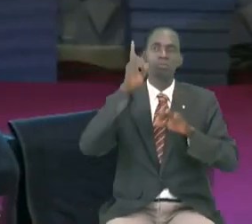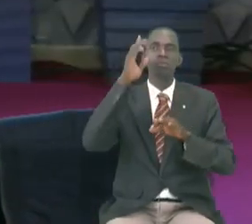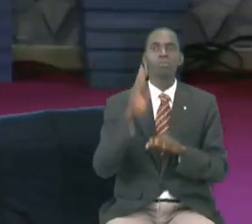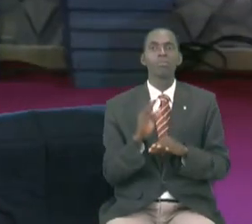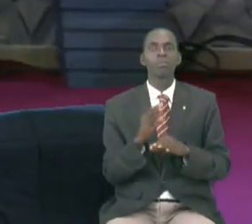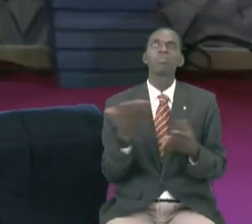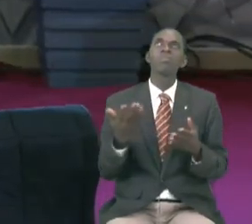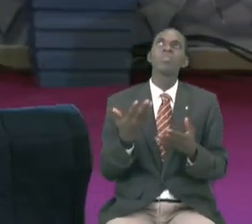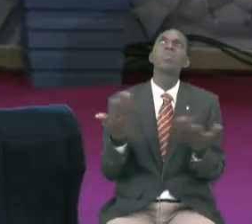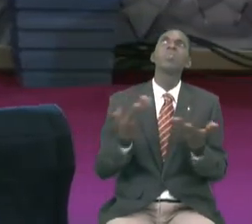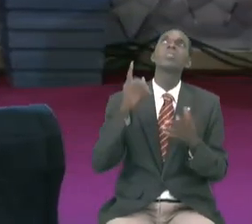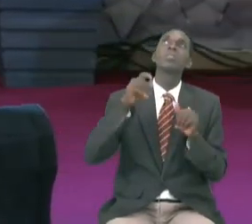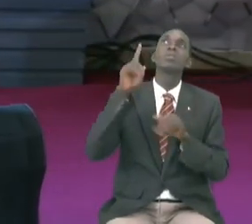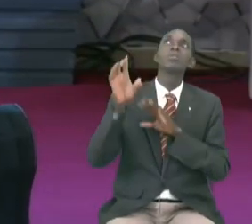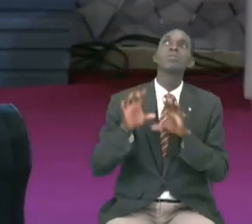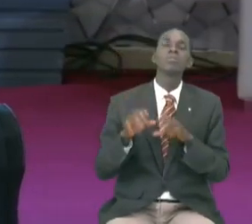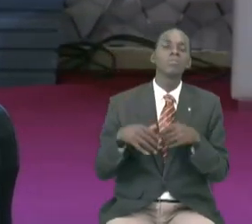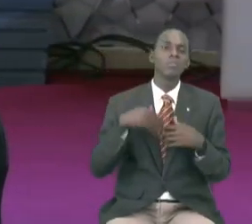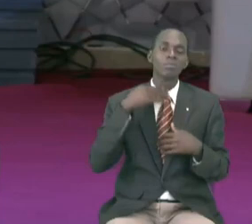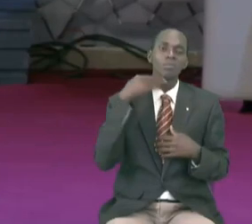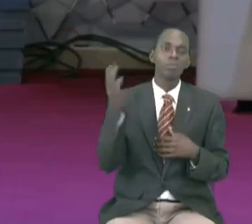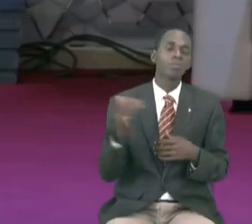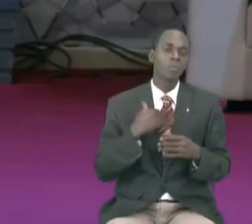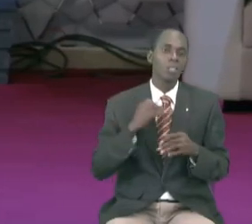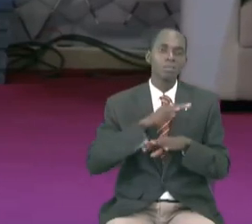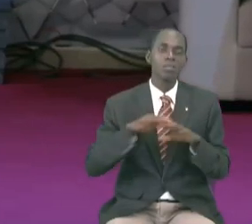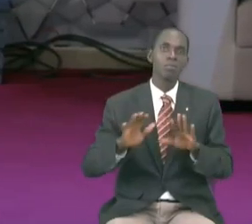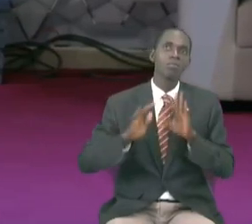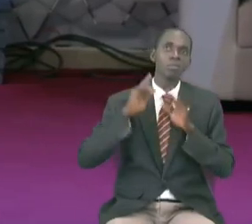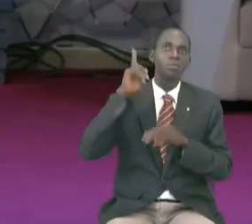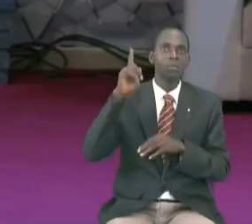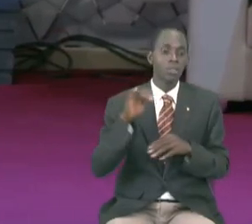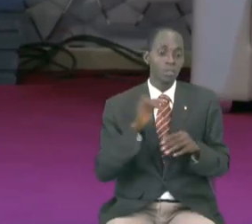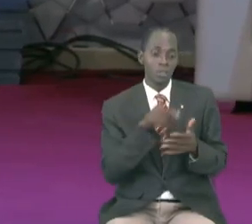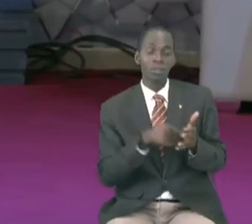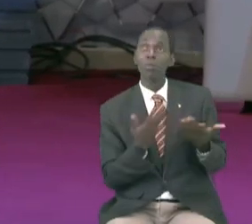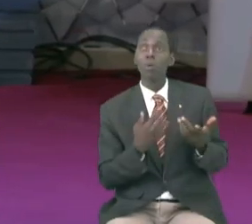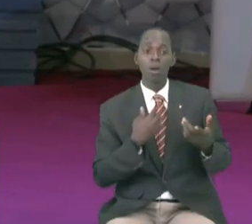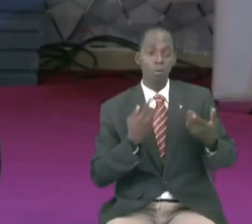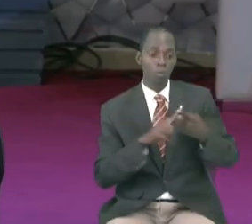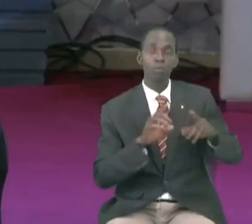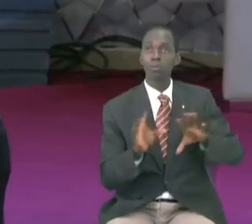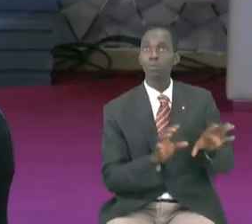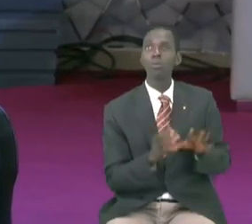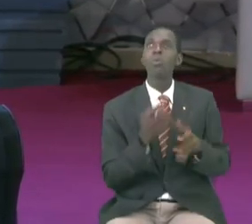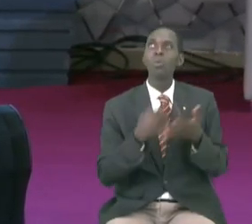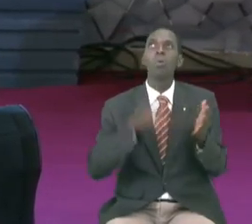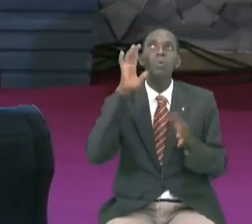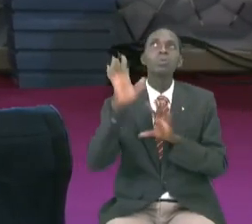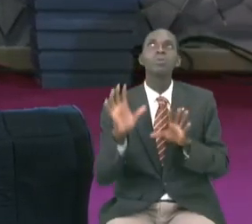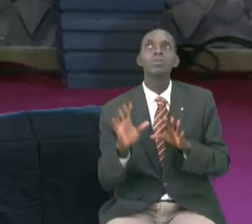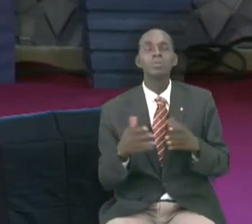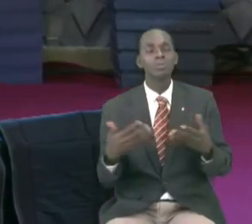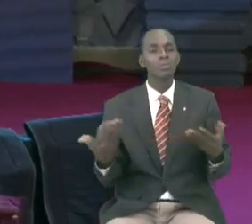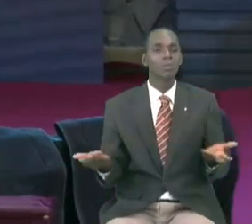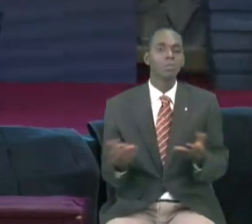do? That's what I am going to do. When we go on the journey of self-will, when we go